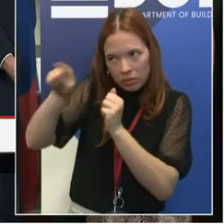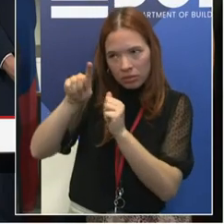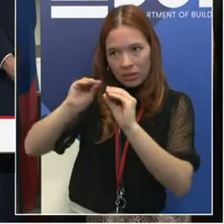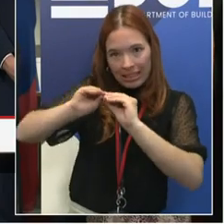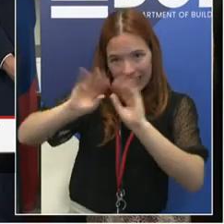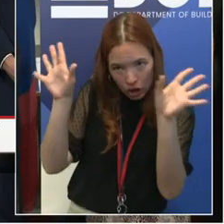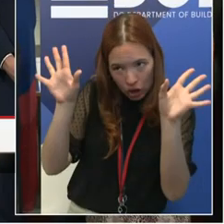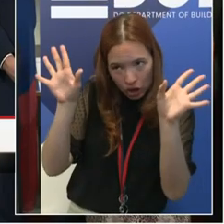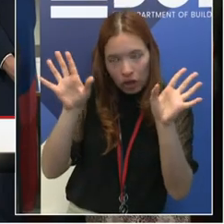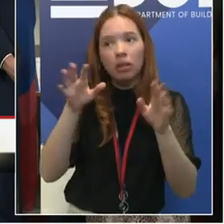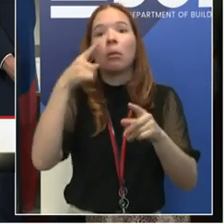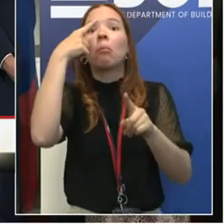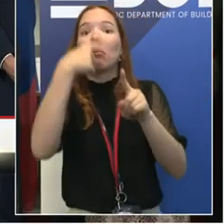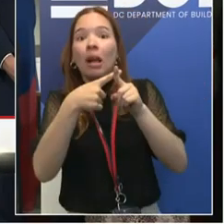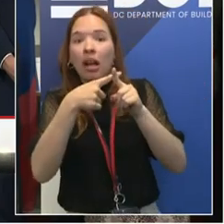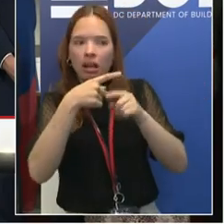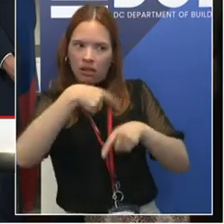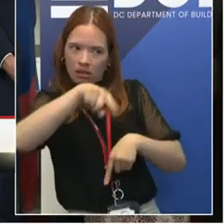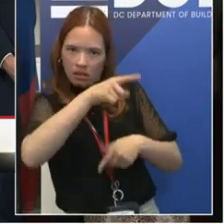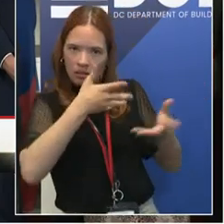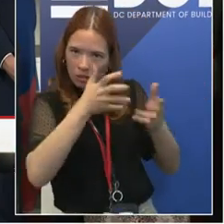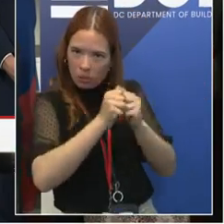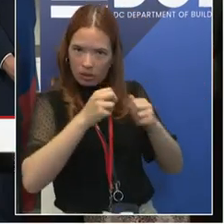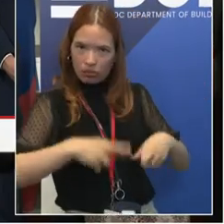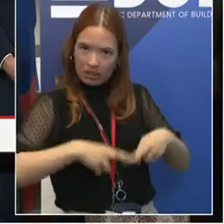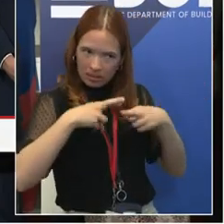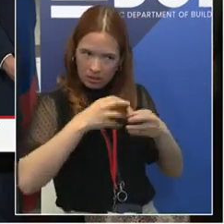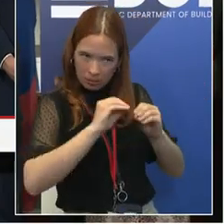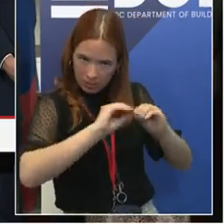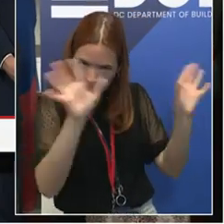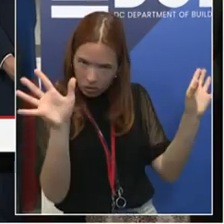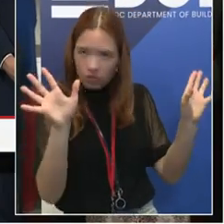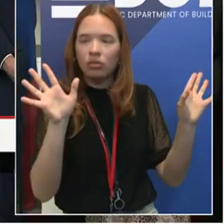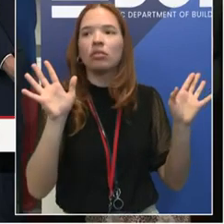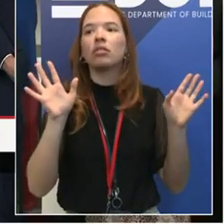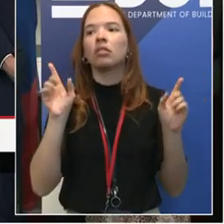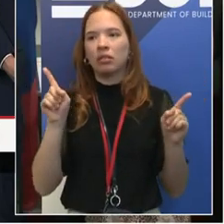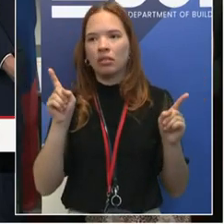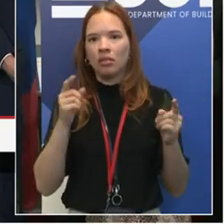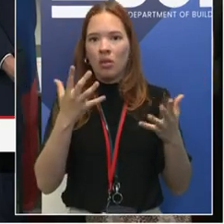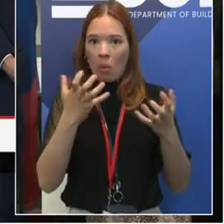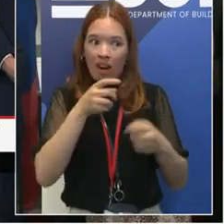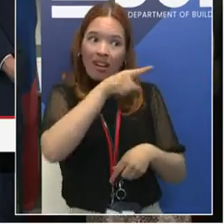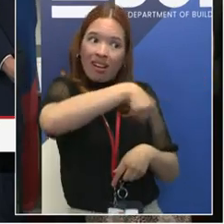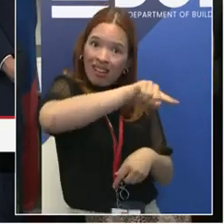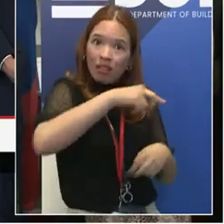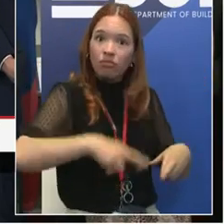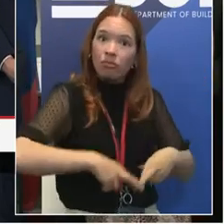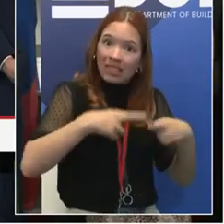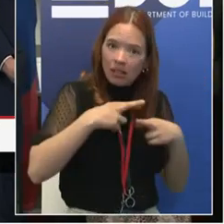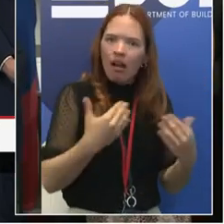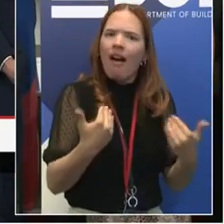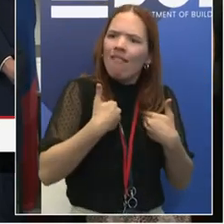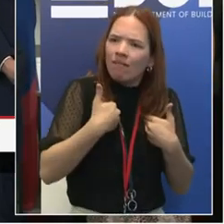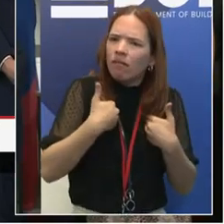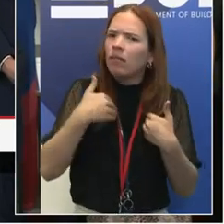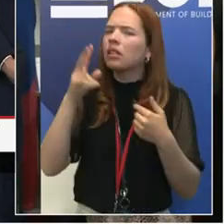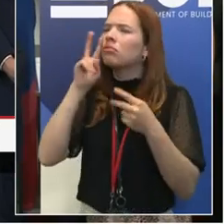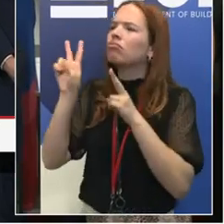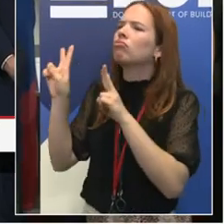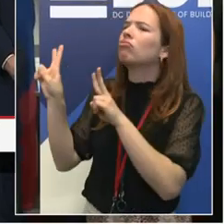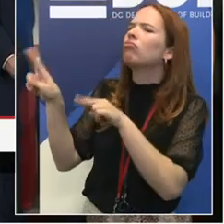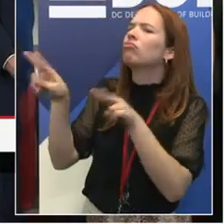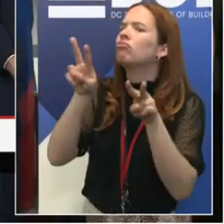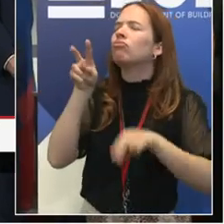we also want our residents to beware and to be on the lookout for people who aren't doing business correctly,